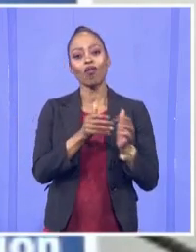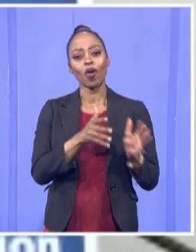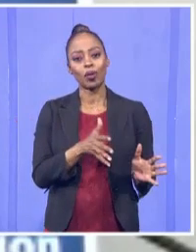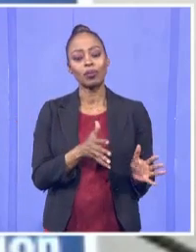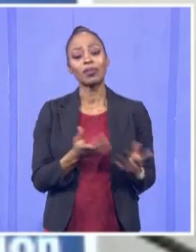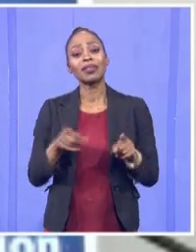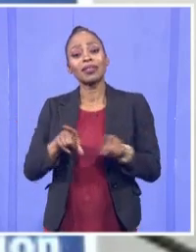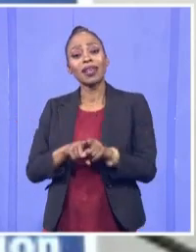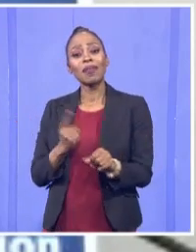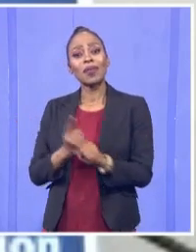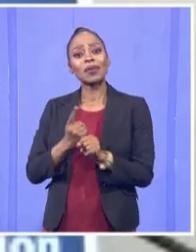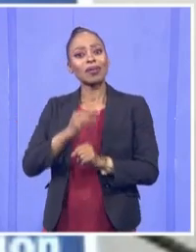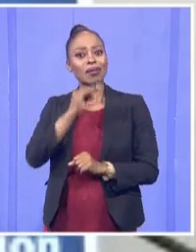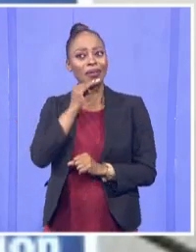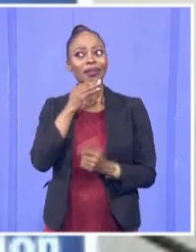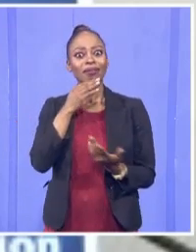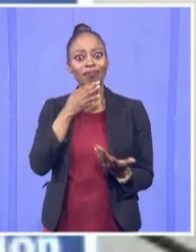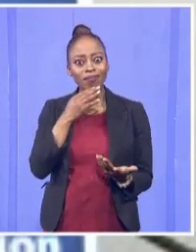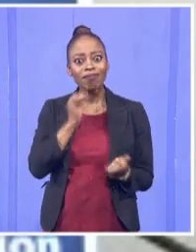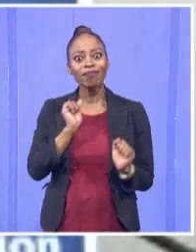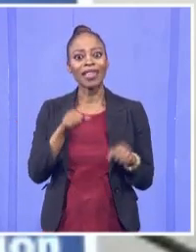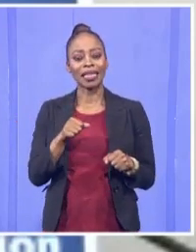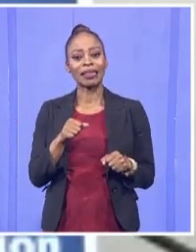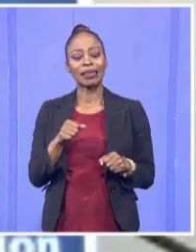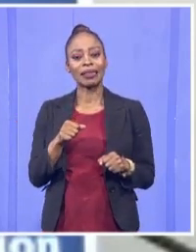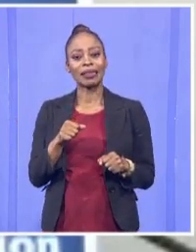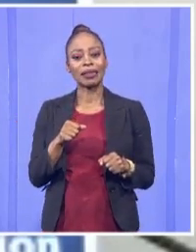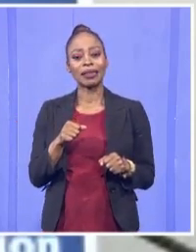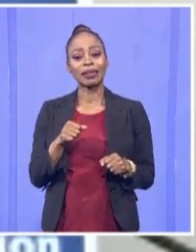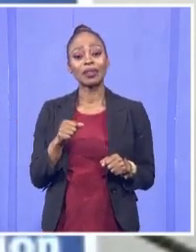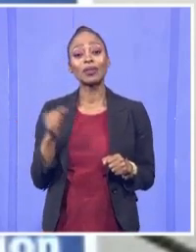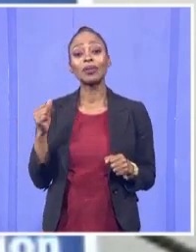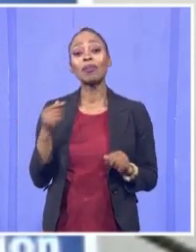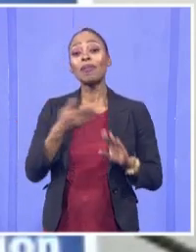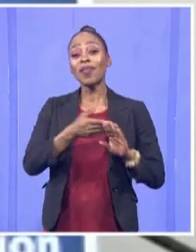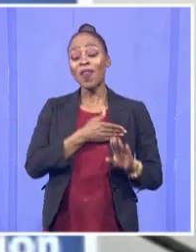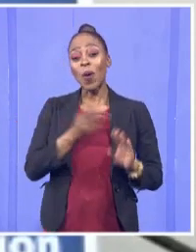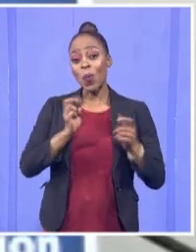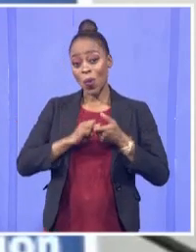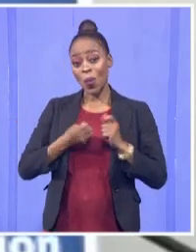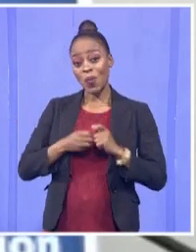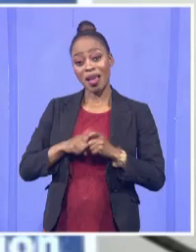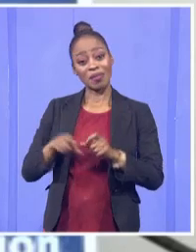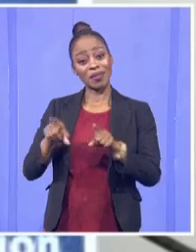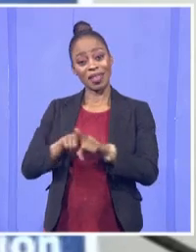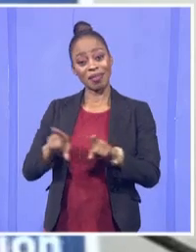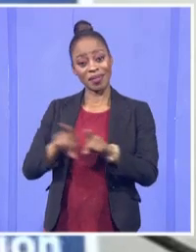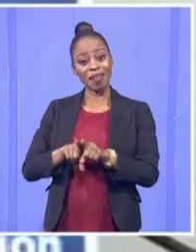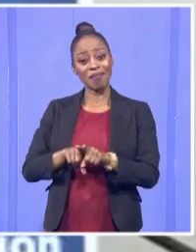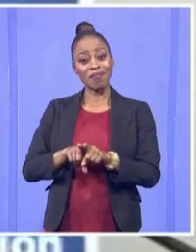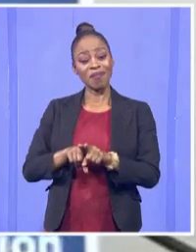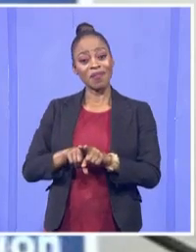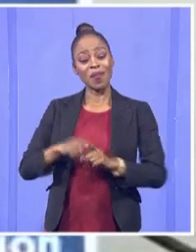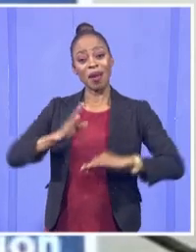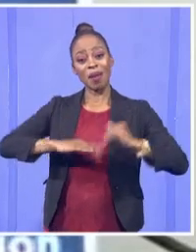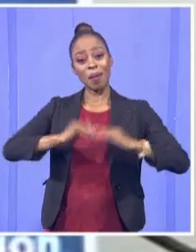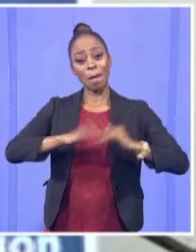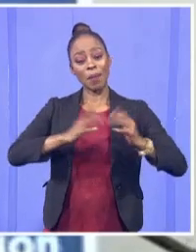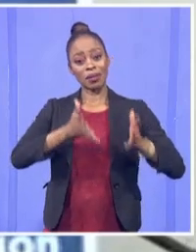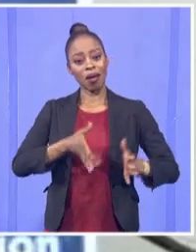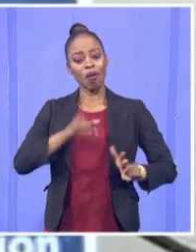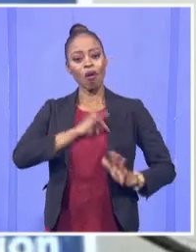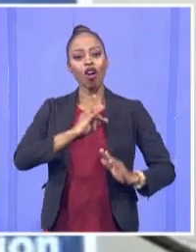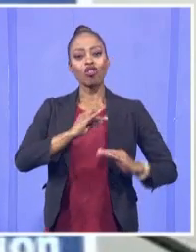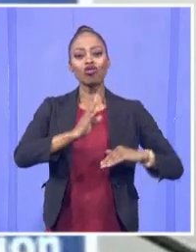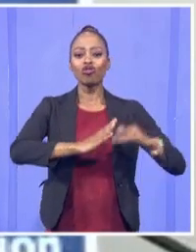But it also means we're starting to get the problem that we're struggling with developers right. Because developers will just develop